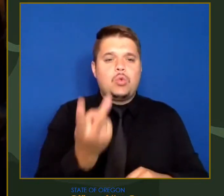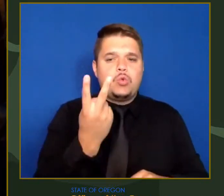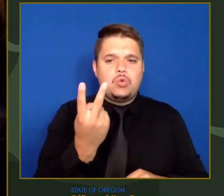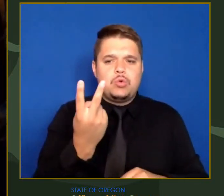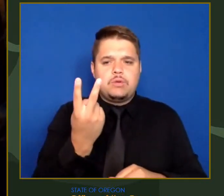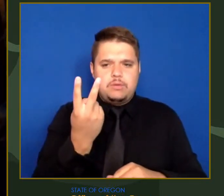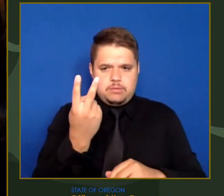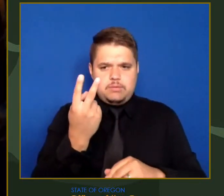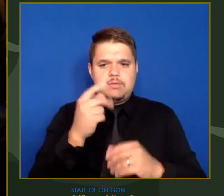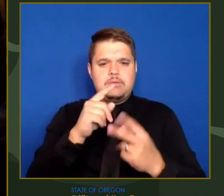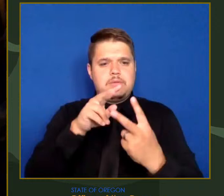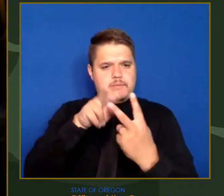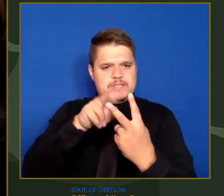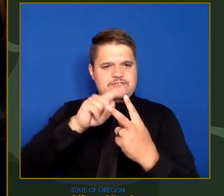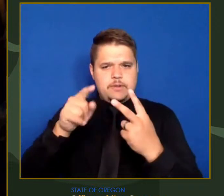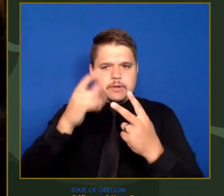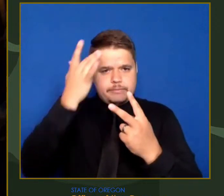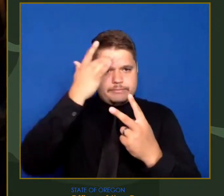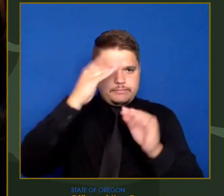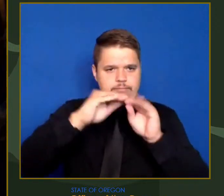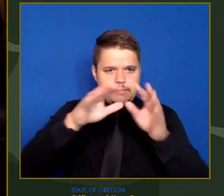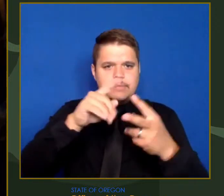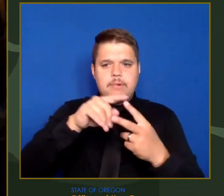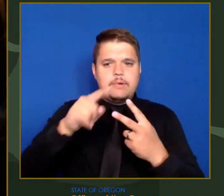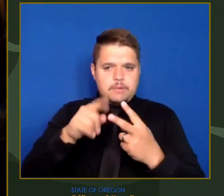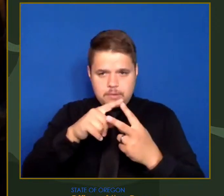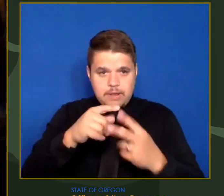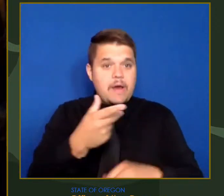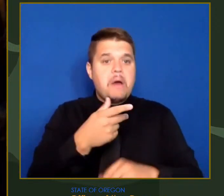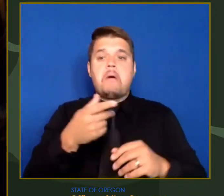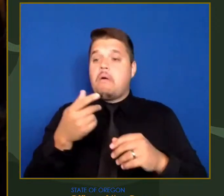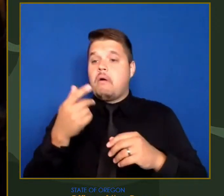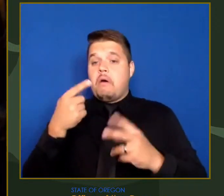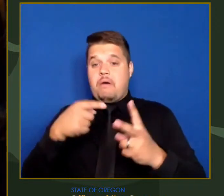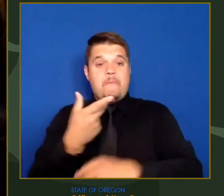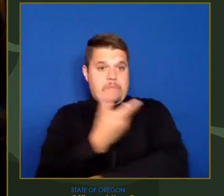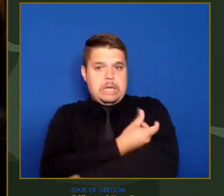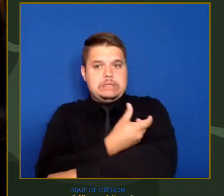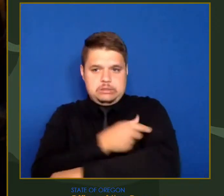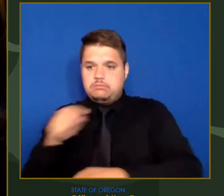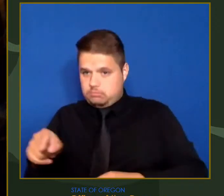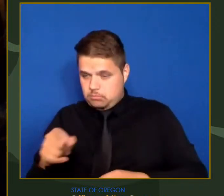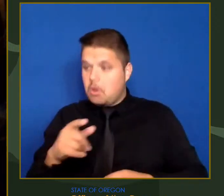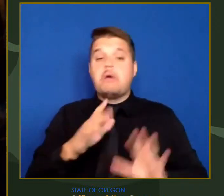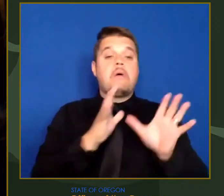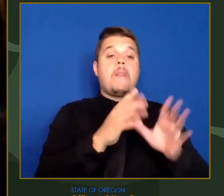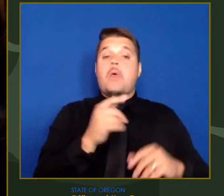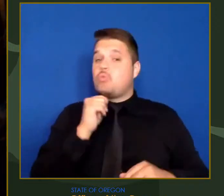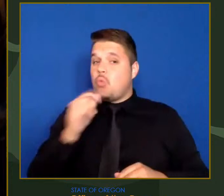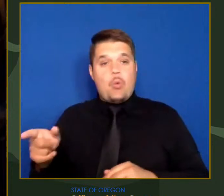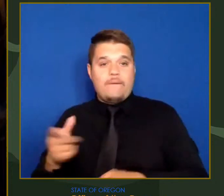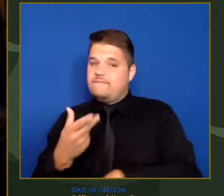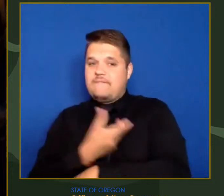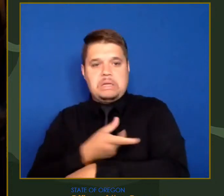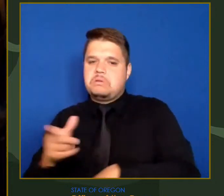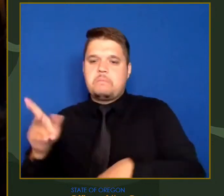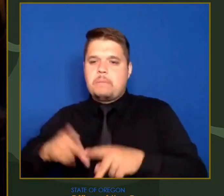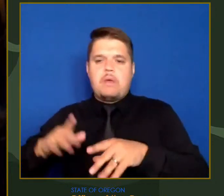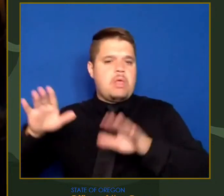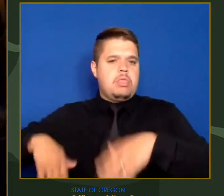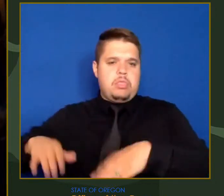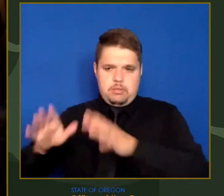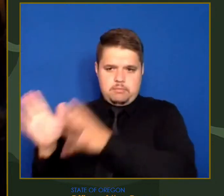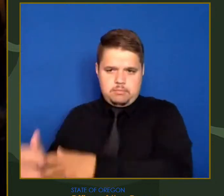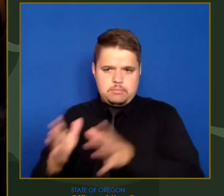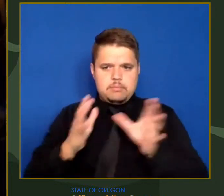one pandemic, as we near the threshold of 70% of adult Oregonians getting at least one dose of the COVID-19 vaccine, spread of the